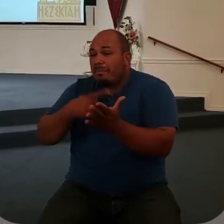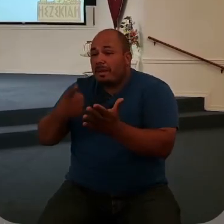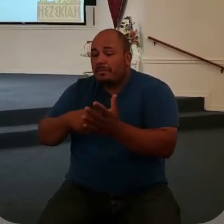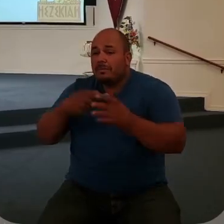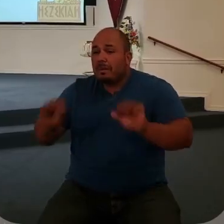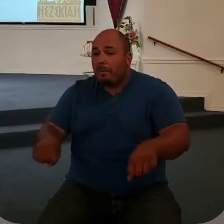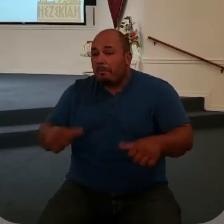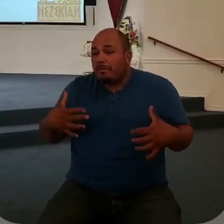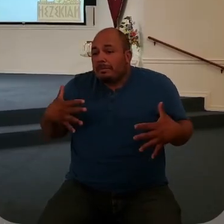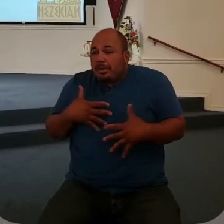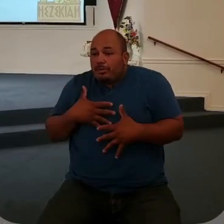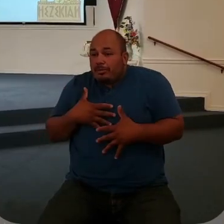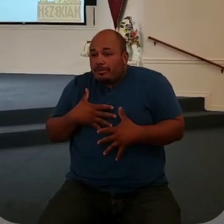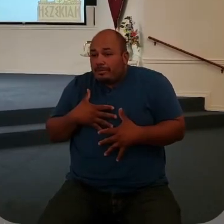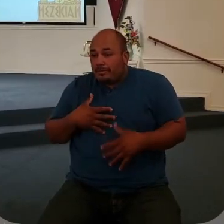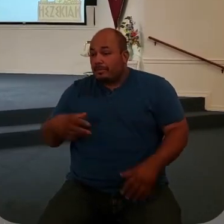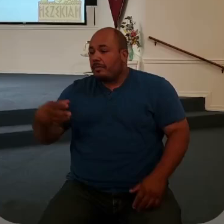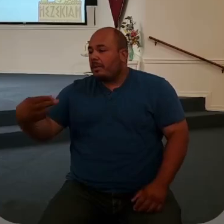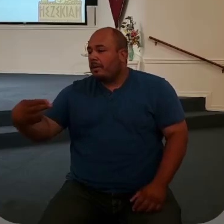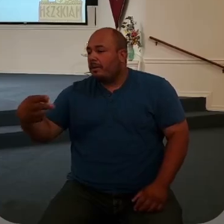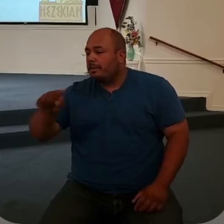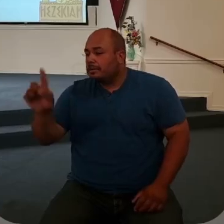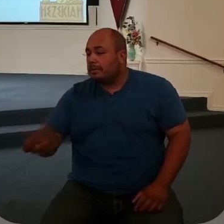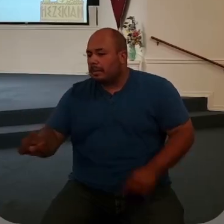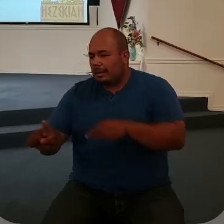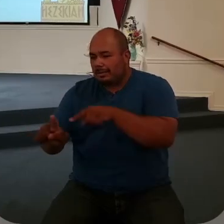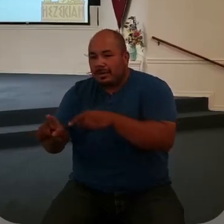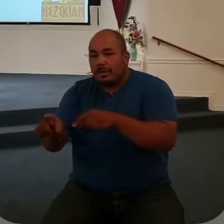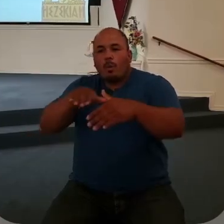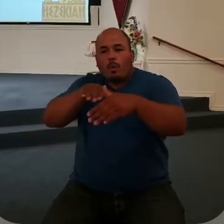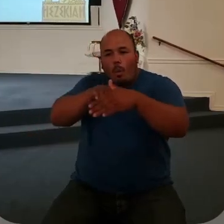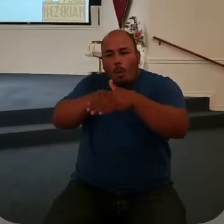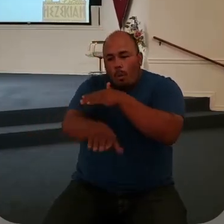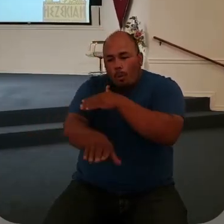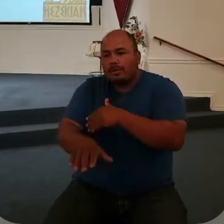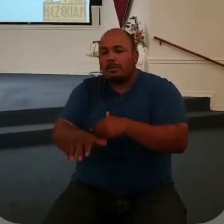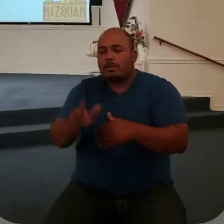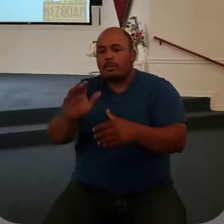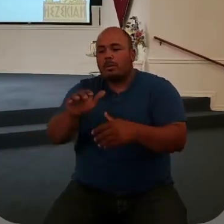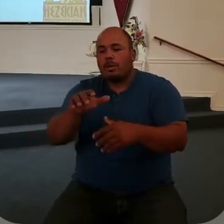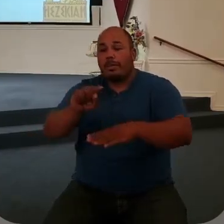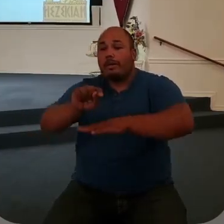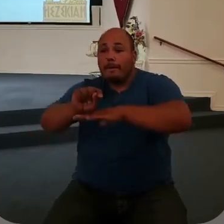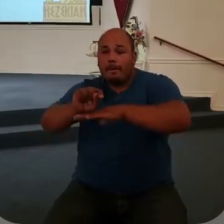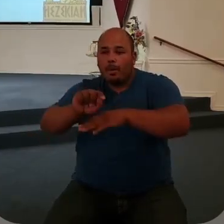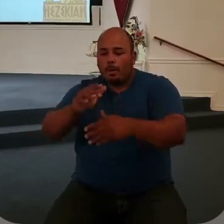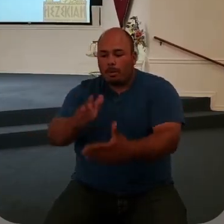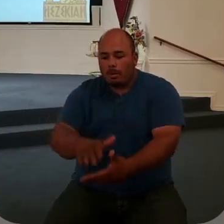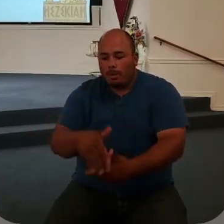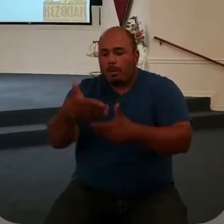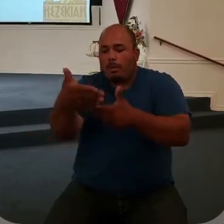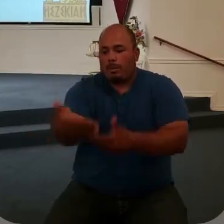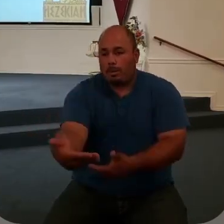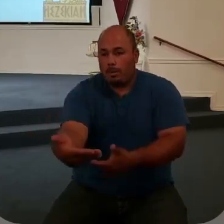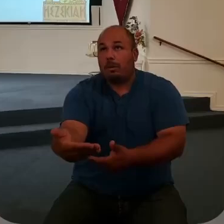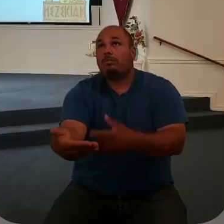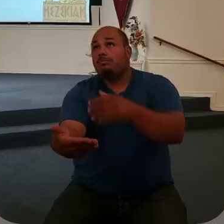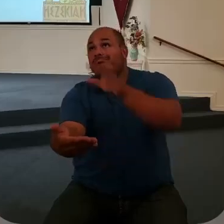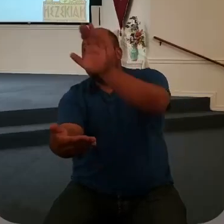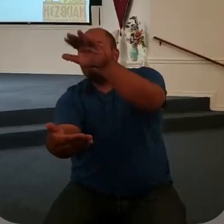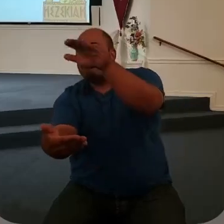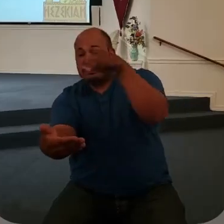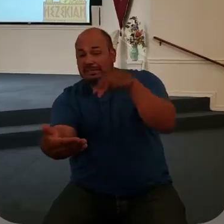time, Hezekiah goes into God's temple again, spreads out Sennacherib's letter before the Lord, and begs God for